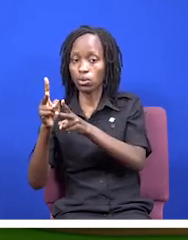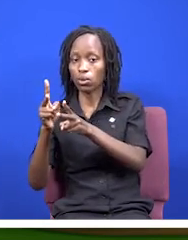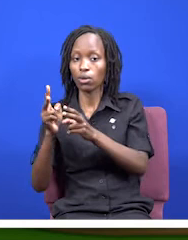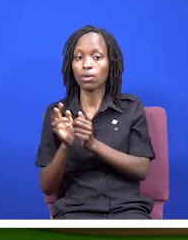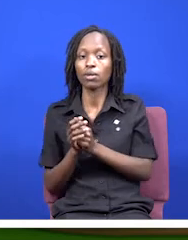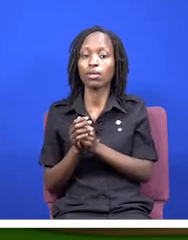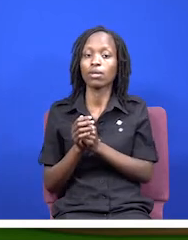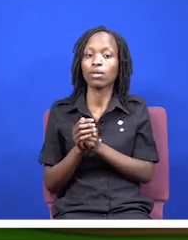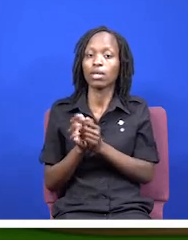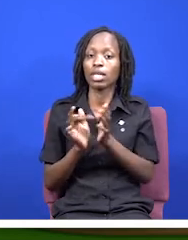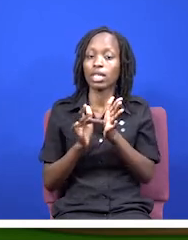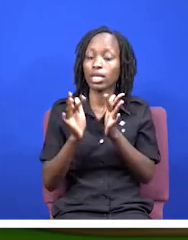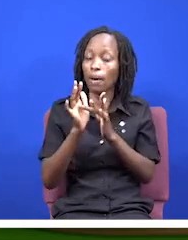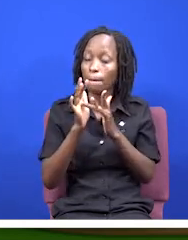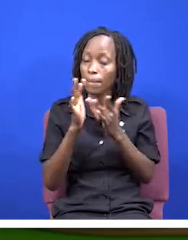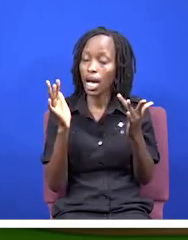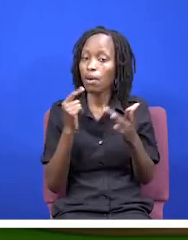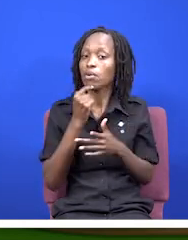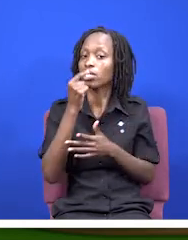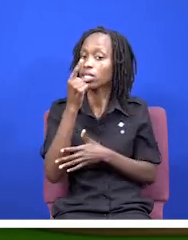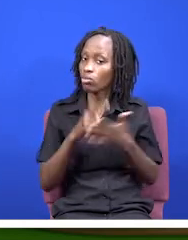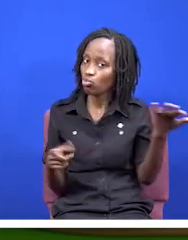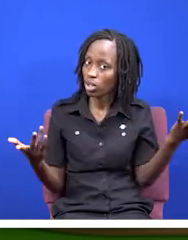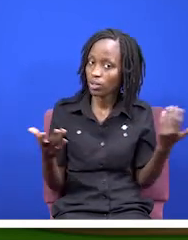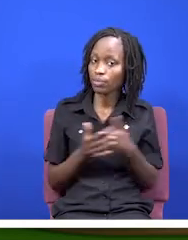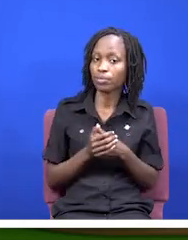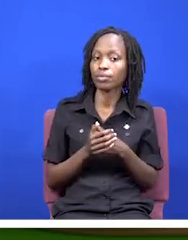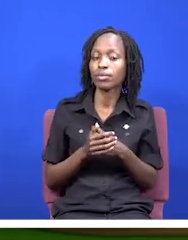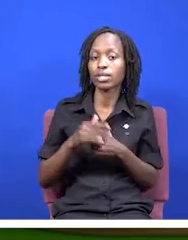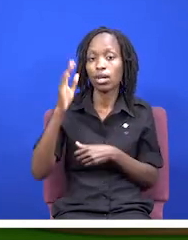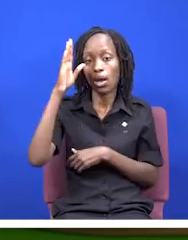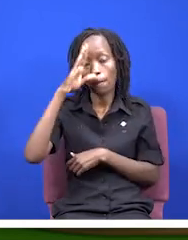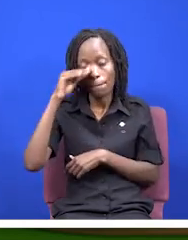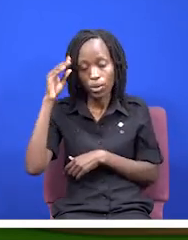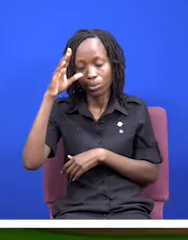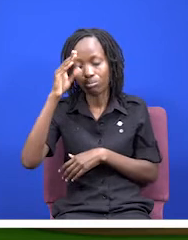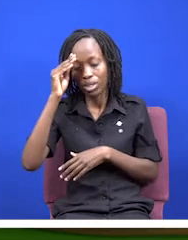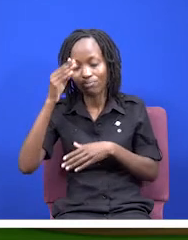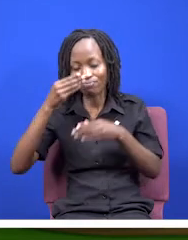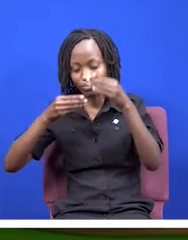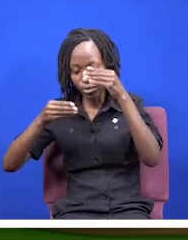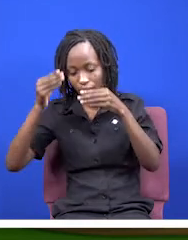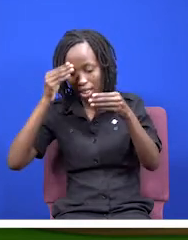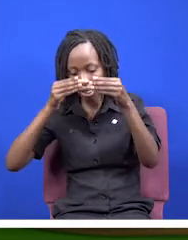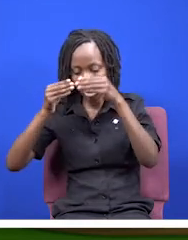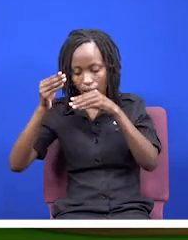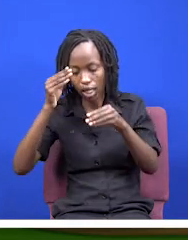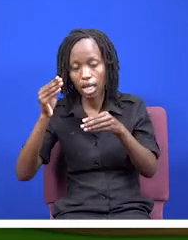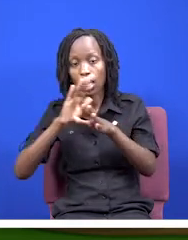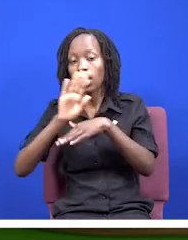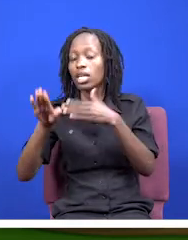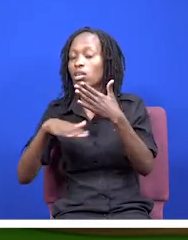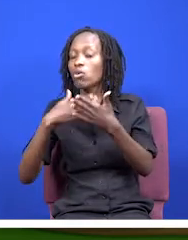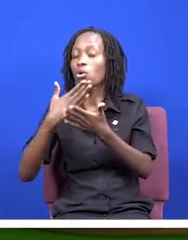educated in all wisdom of the Egyptian. Moses was educated in